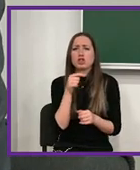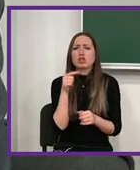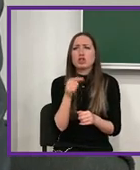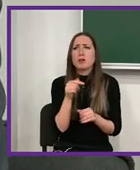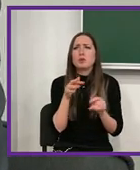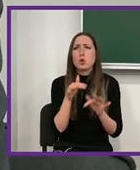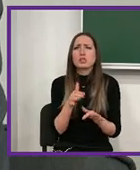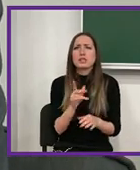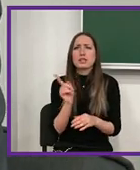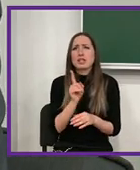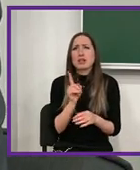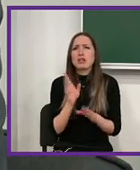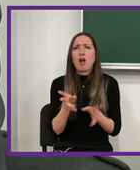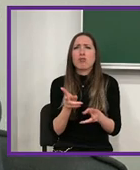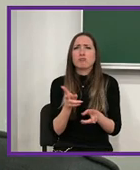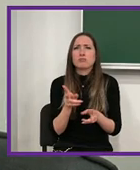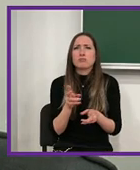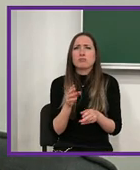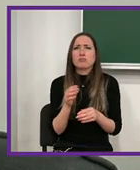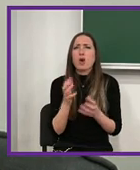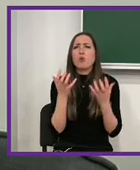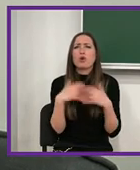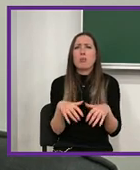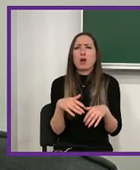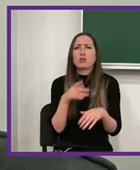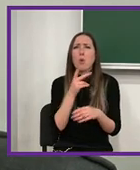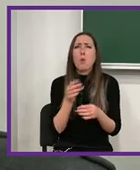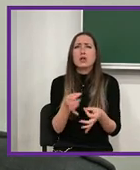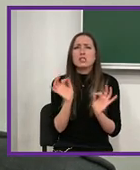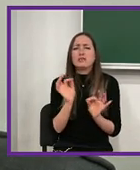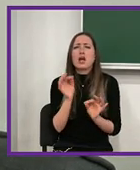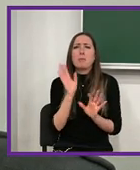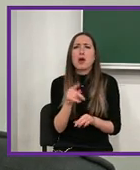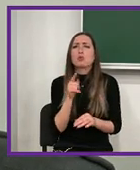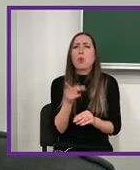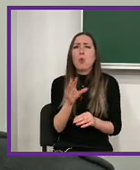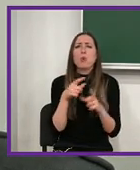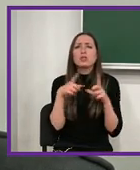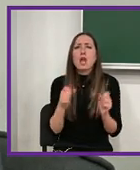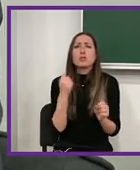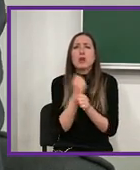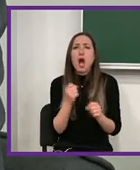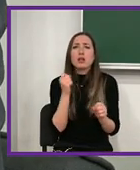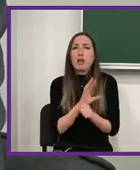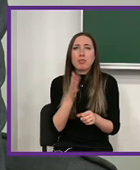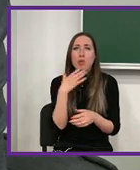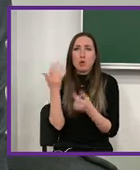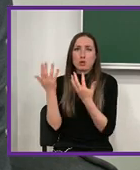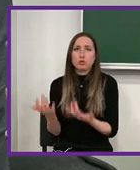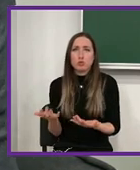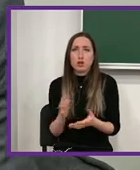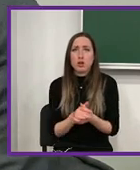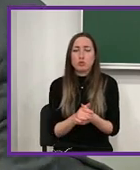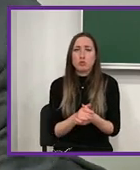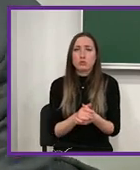focused on inputs, what the company does, and not outcomes, how people are affected. And I think any kind of effective